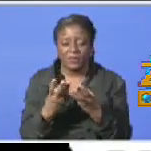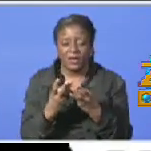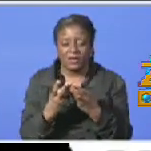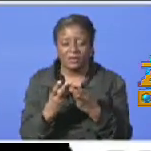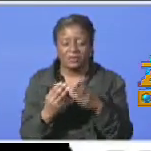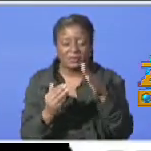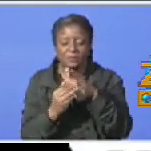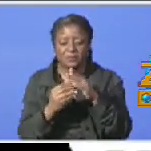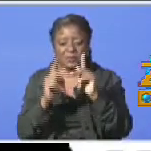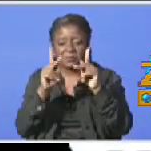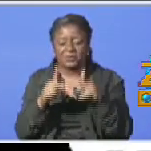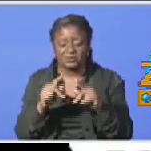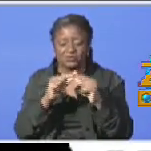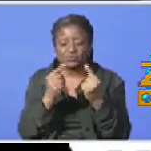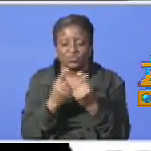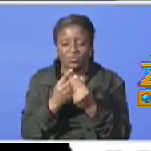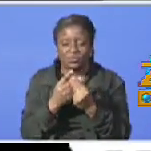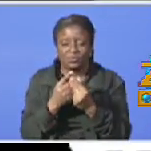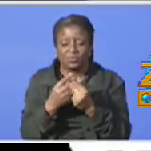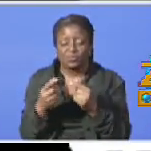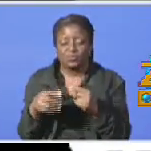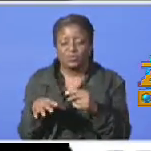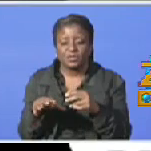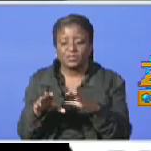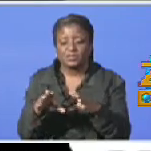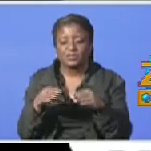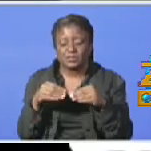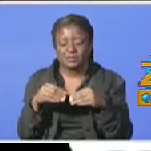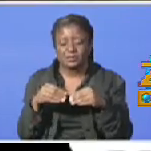to investigate the South African issue and report